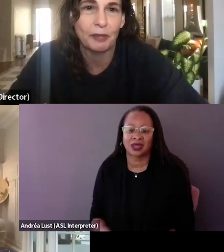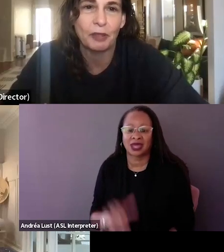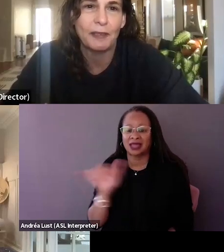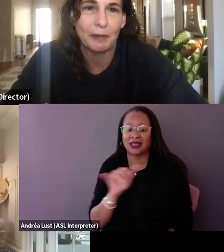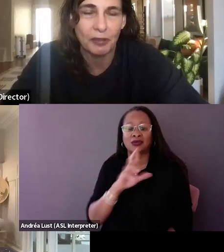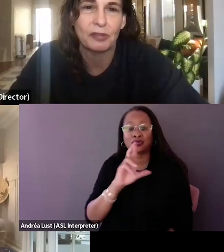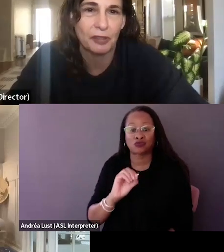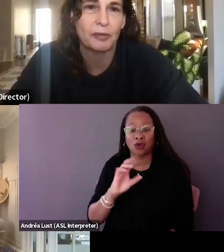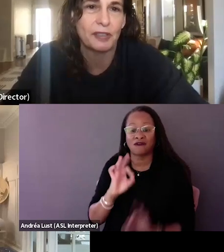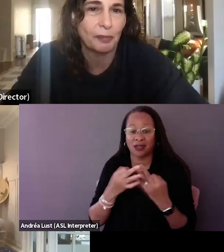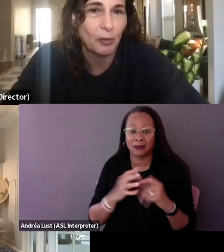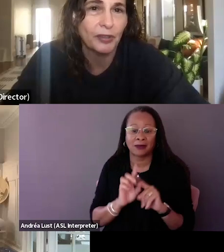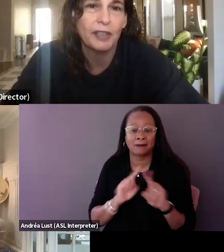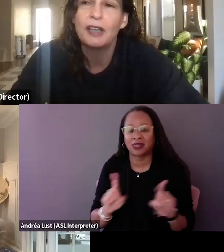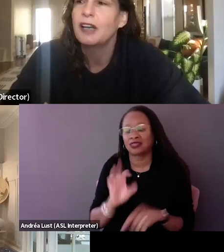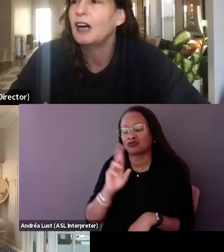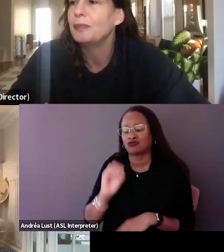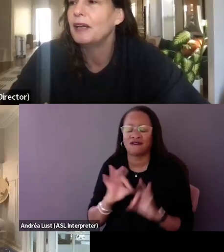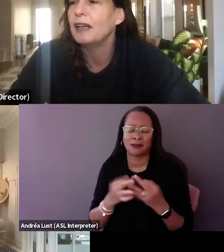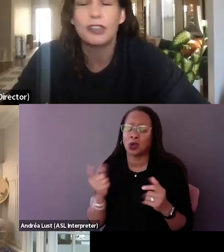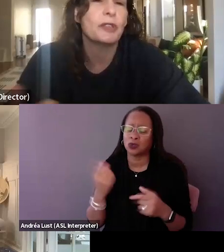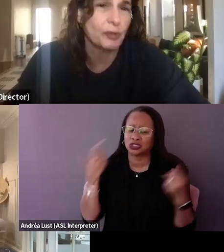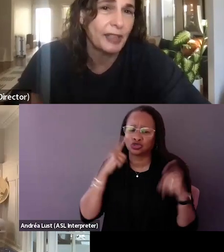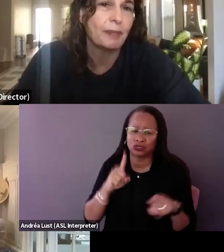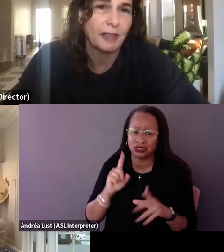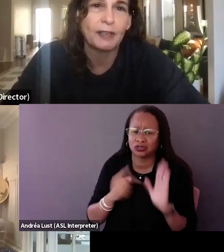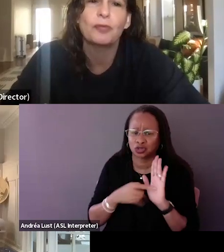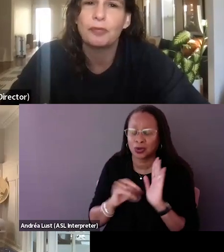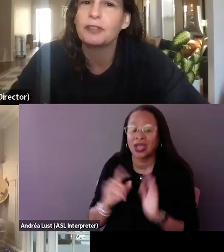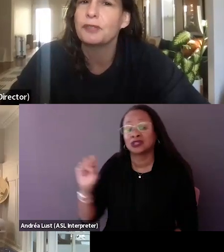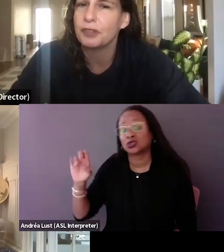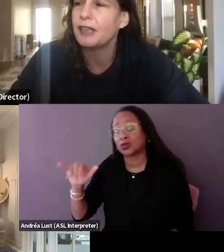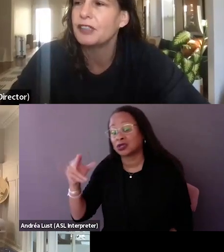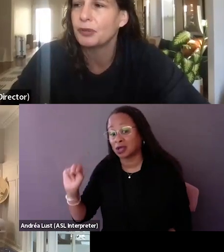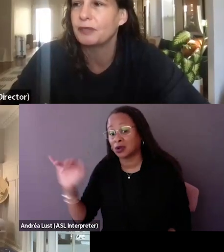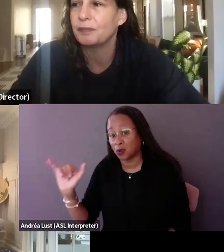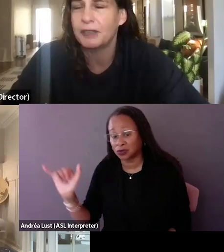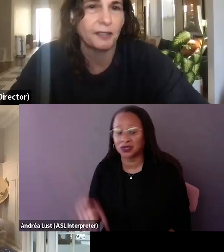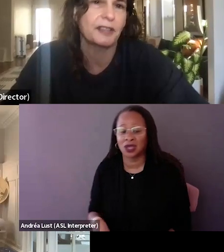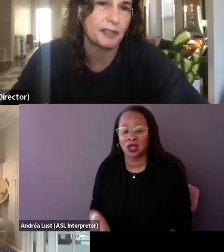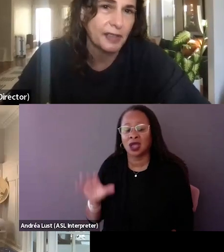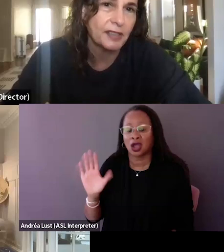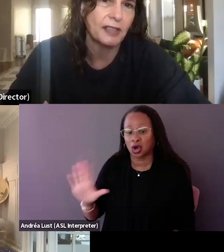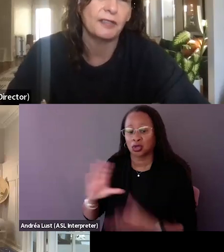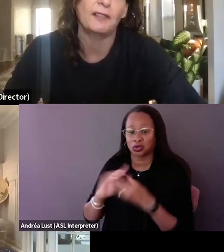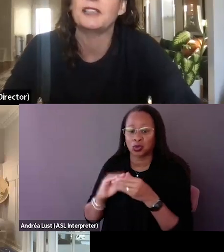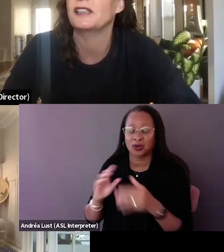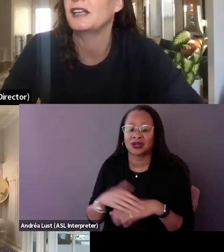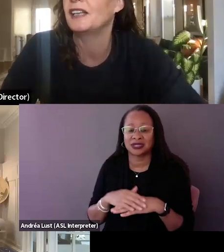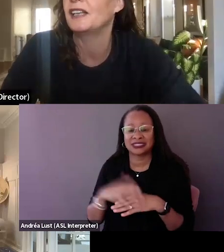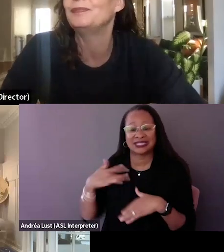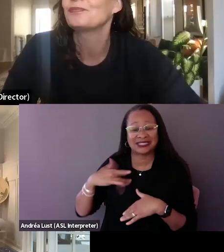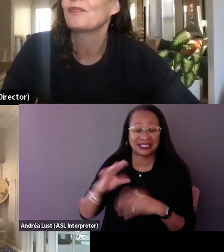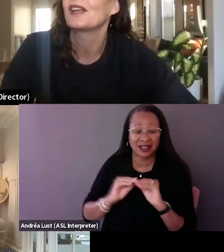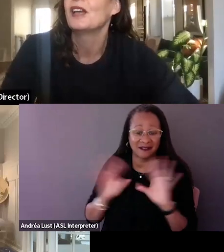family, but the Rowe family was always on board. And so was So-yeon, but like So-yeon's story, particularly sensitive,